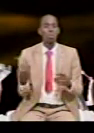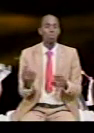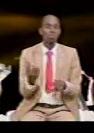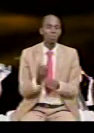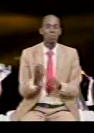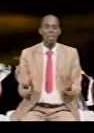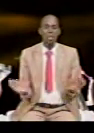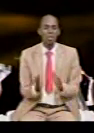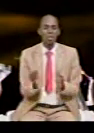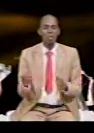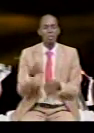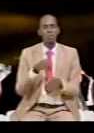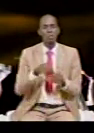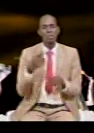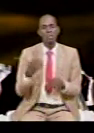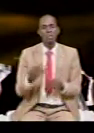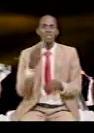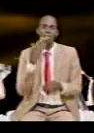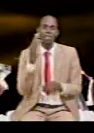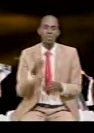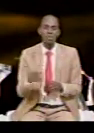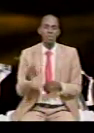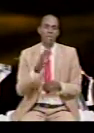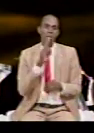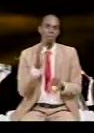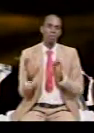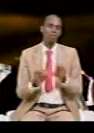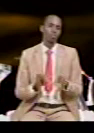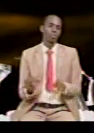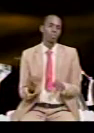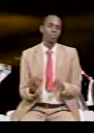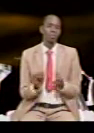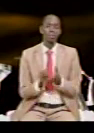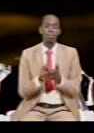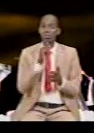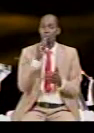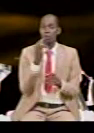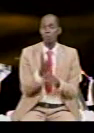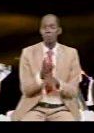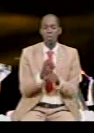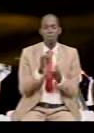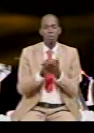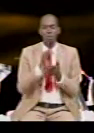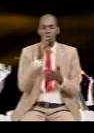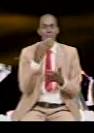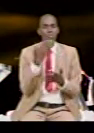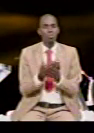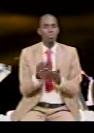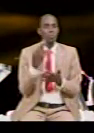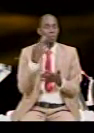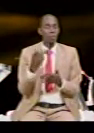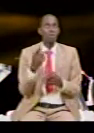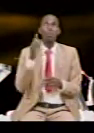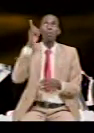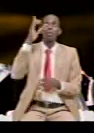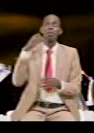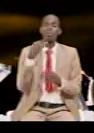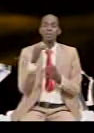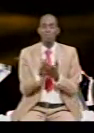and that is not God's way. He says those prophets, he didn't send them. And